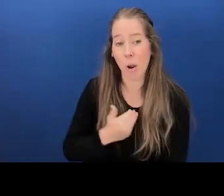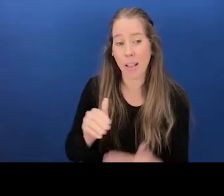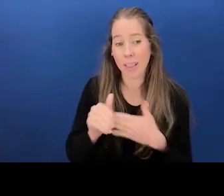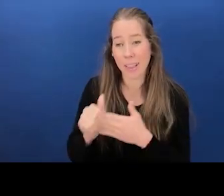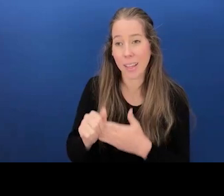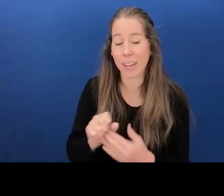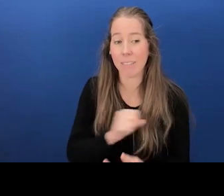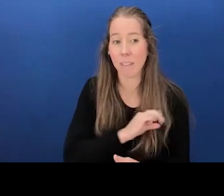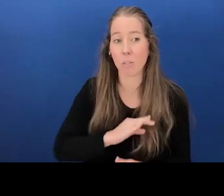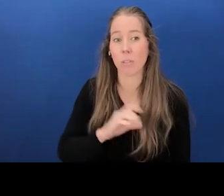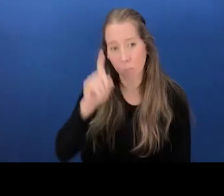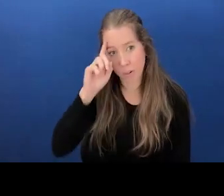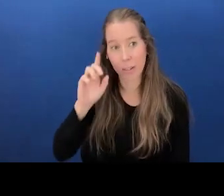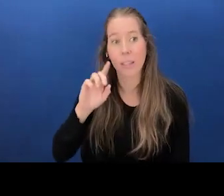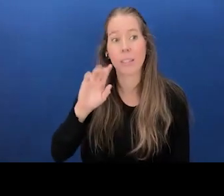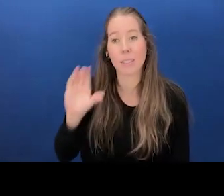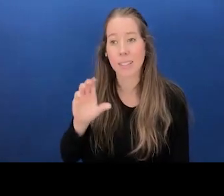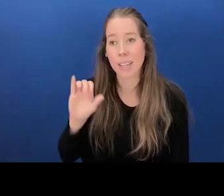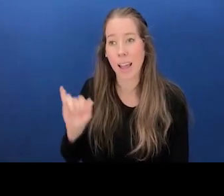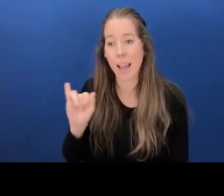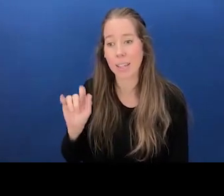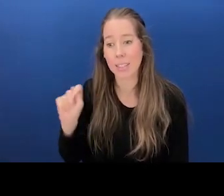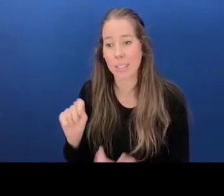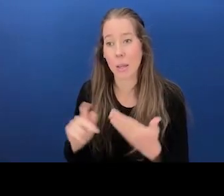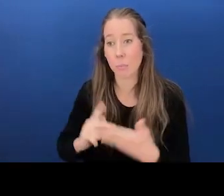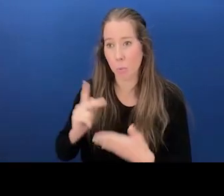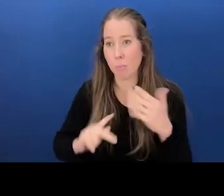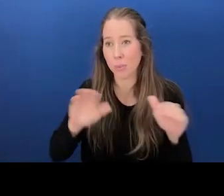in the CIT program, to introduce the projects.